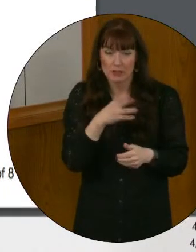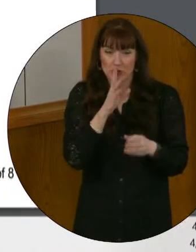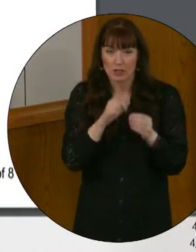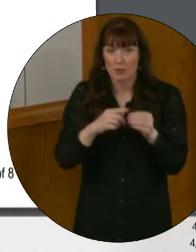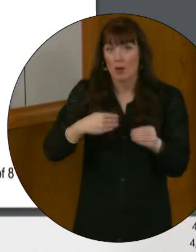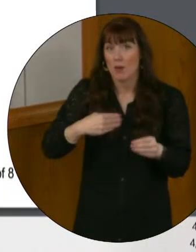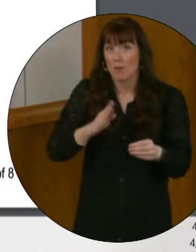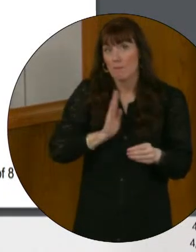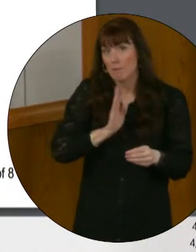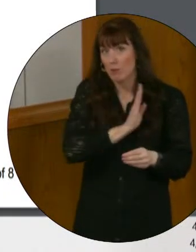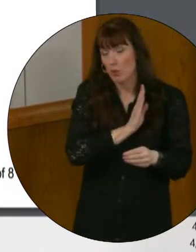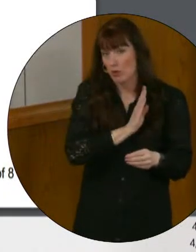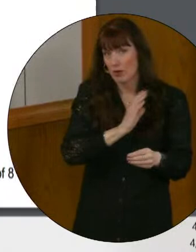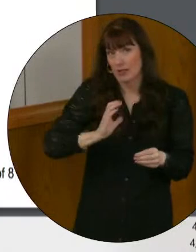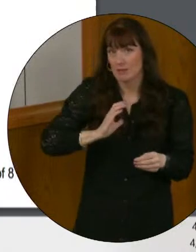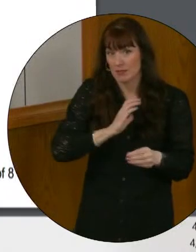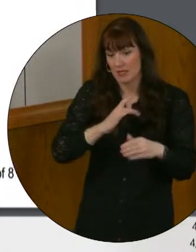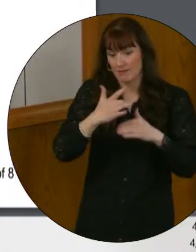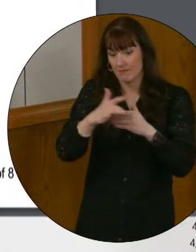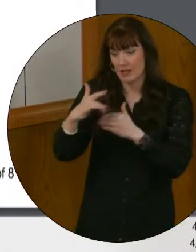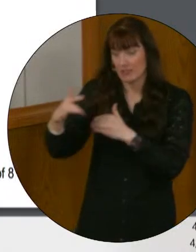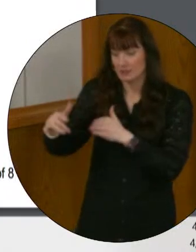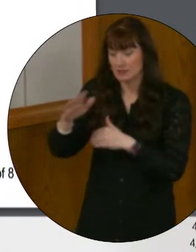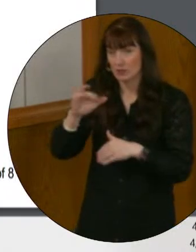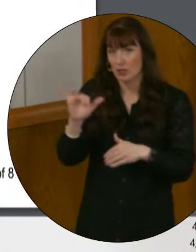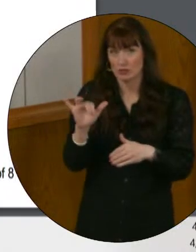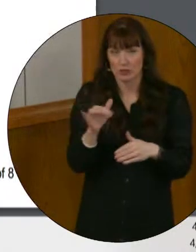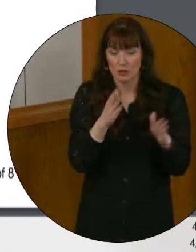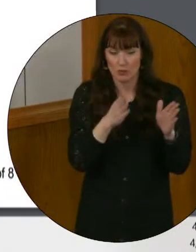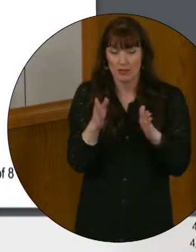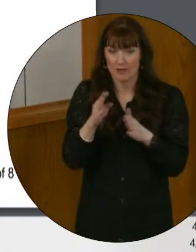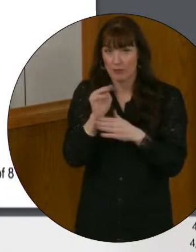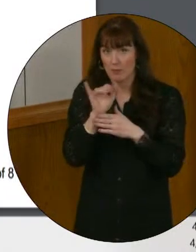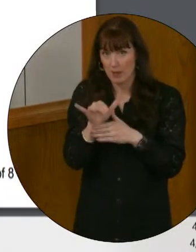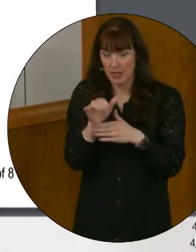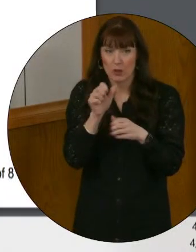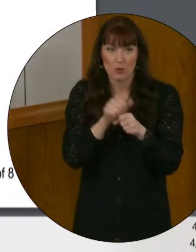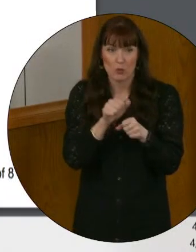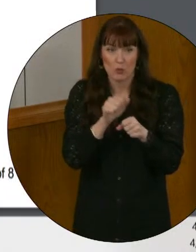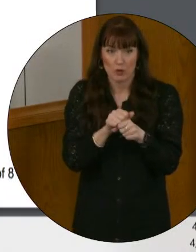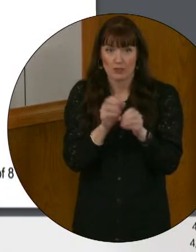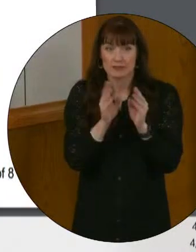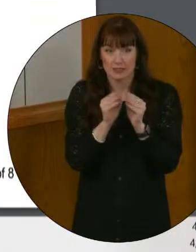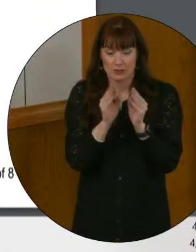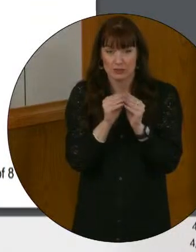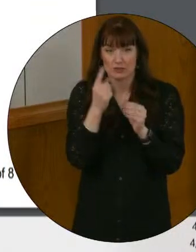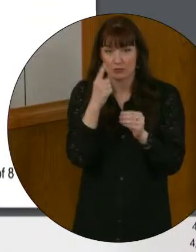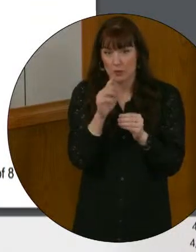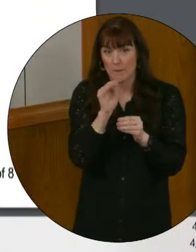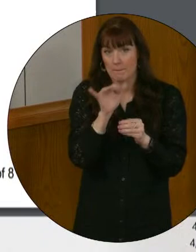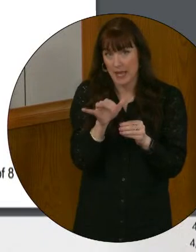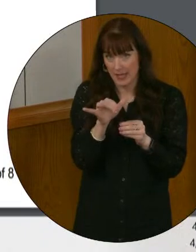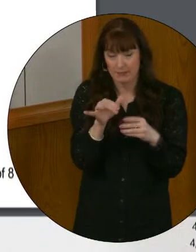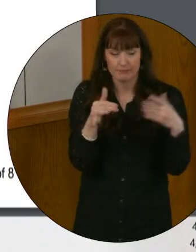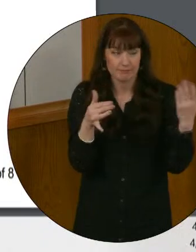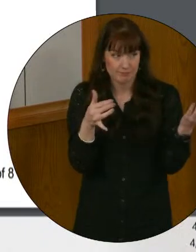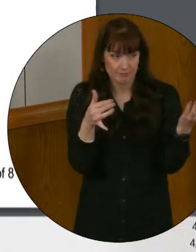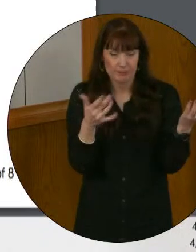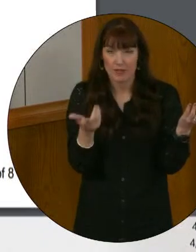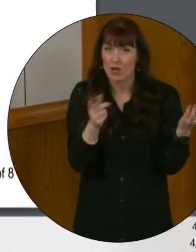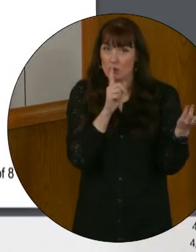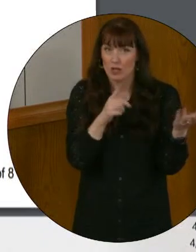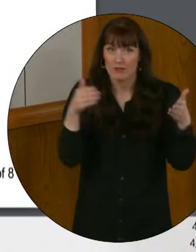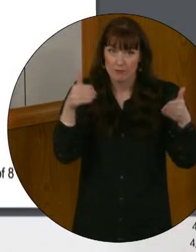committee vacancies, along with plan for May work session agenda items related to committees. I really